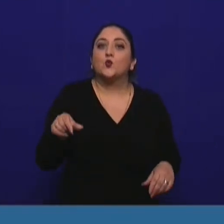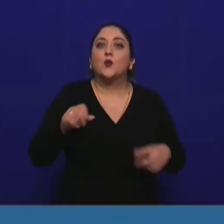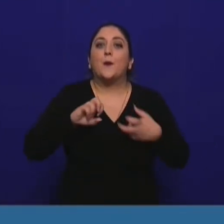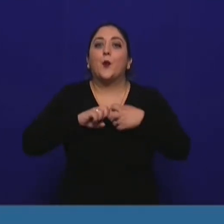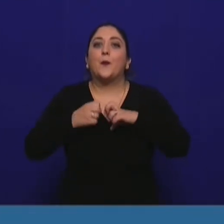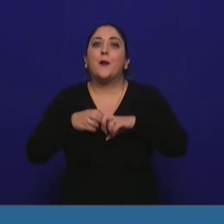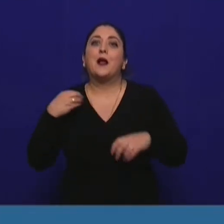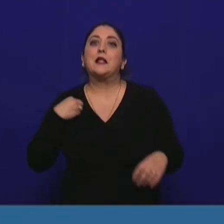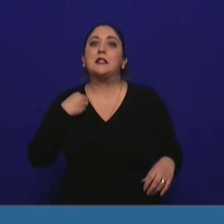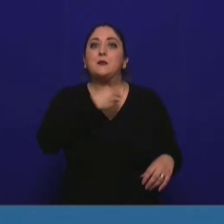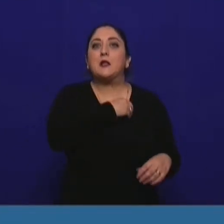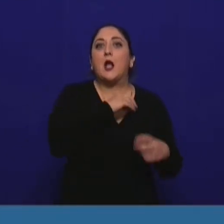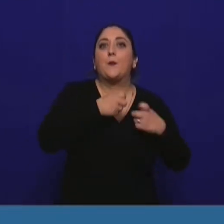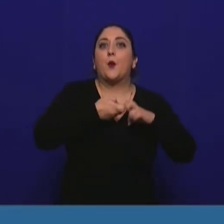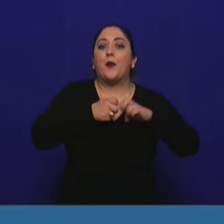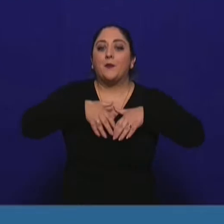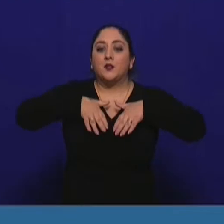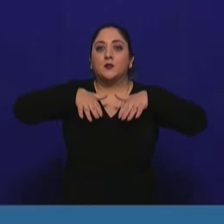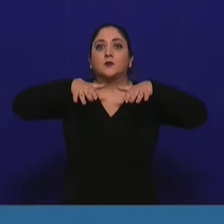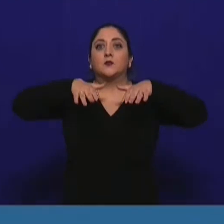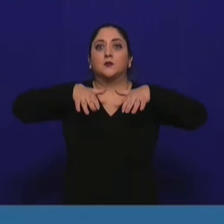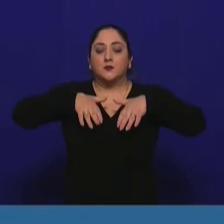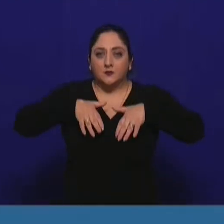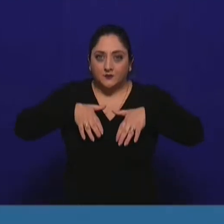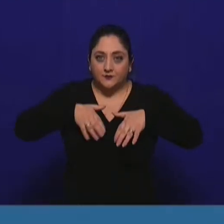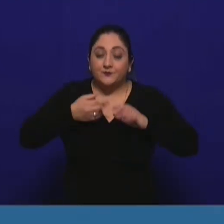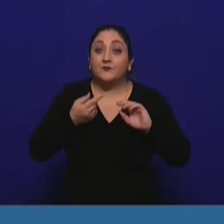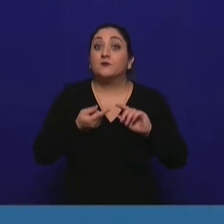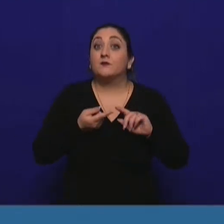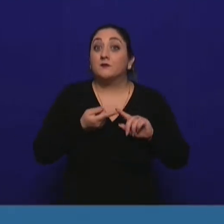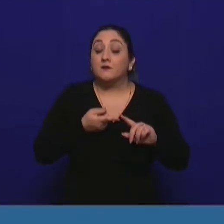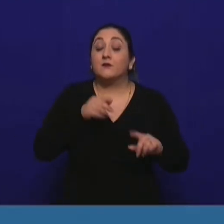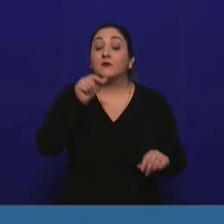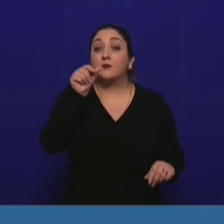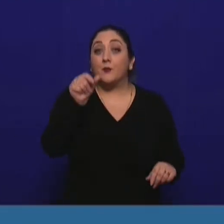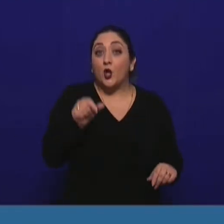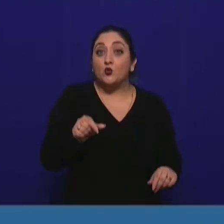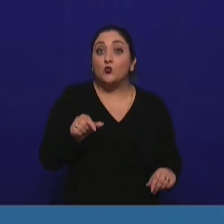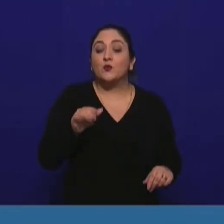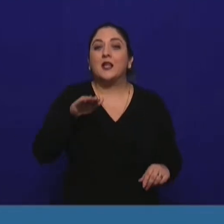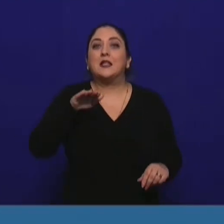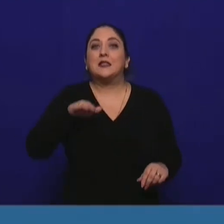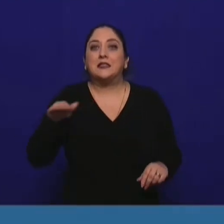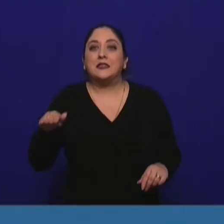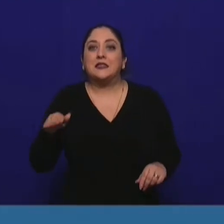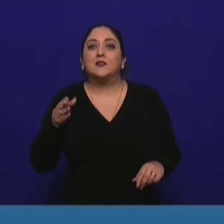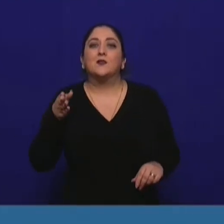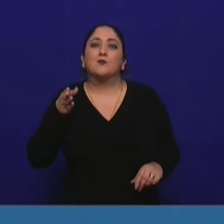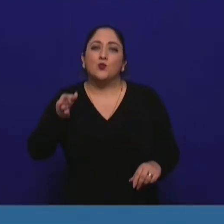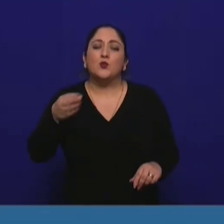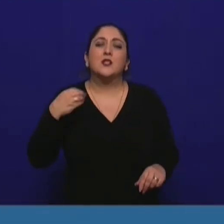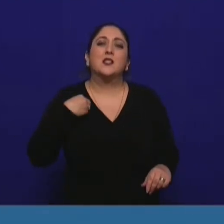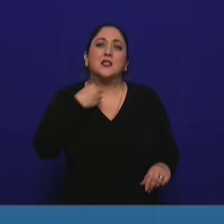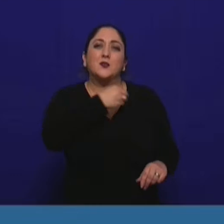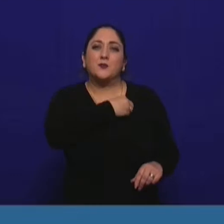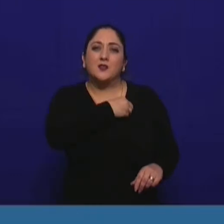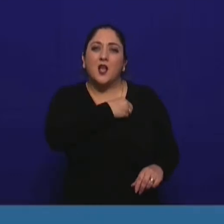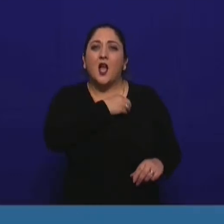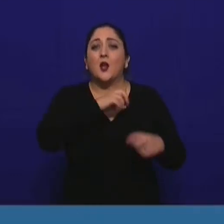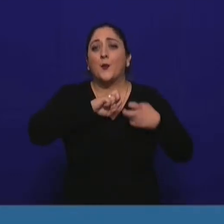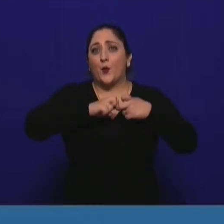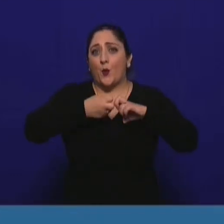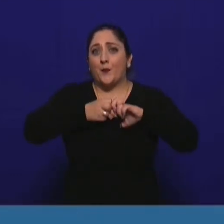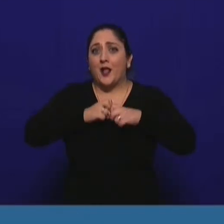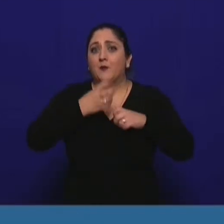respiratorju, għandna dawk in-nies ukoll li f'dan l-aħħar sena huma kellhom bżonn jidħlu l-isptar minħabba mart